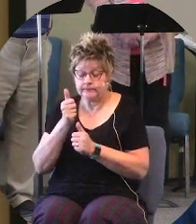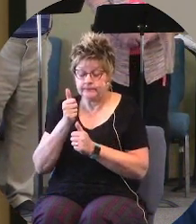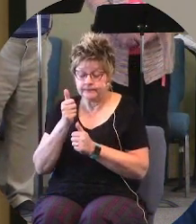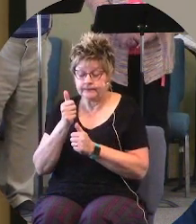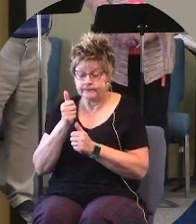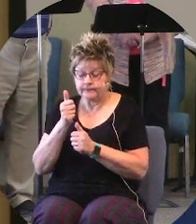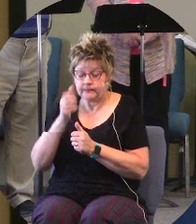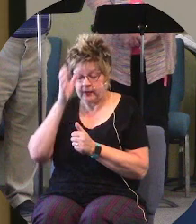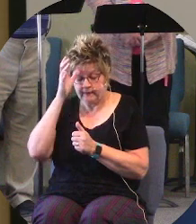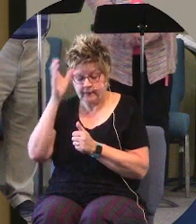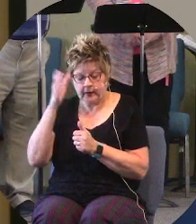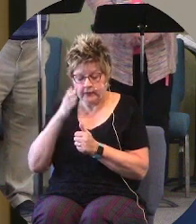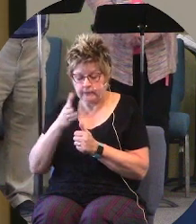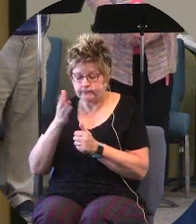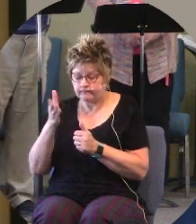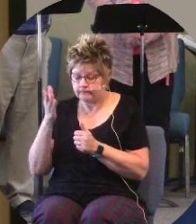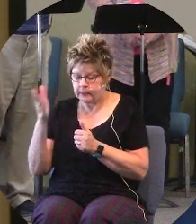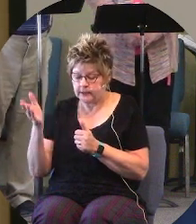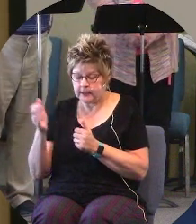then Father, things